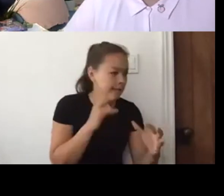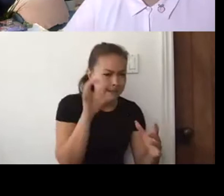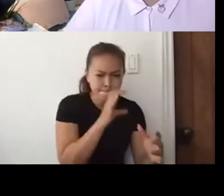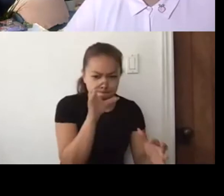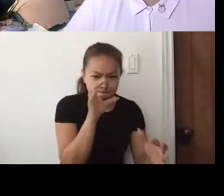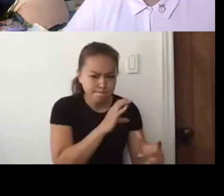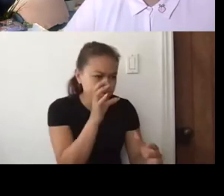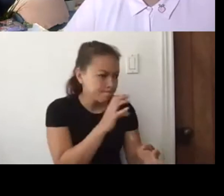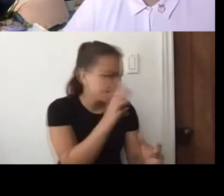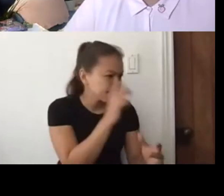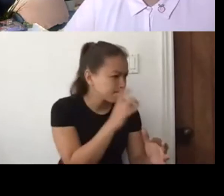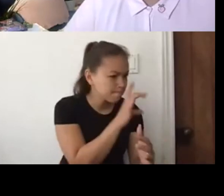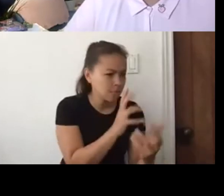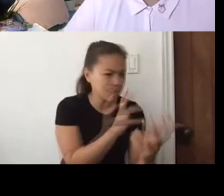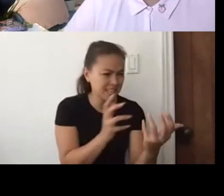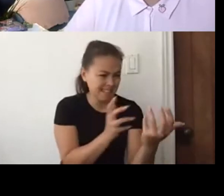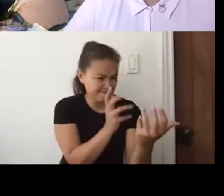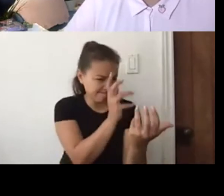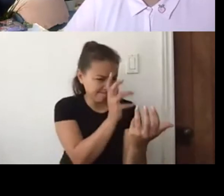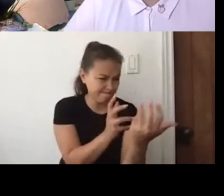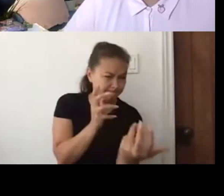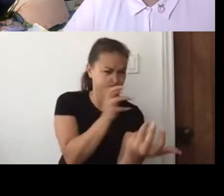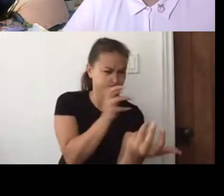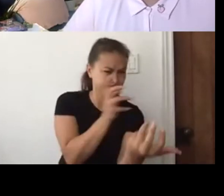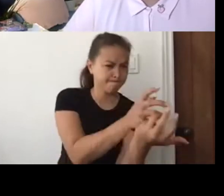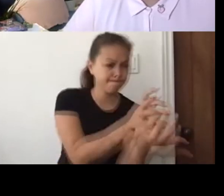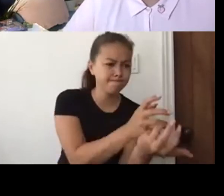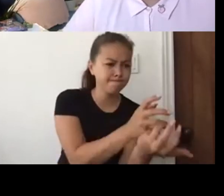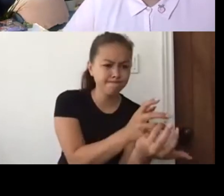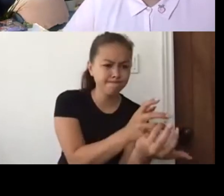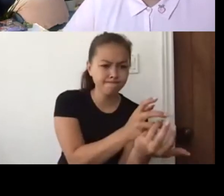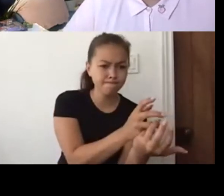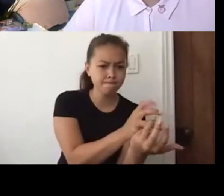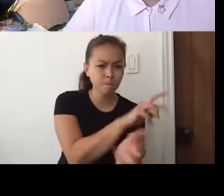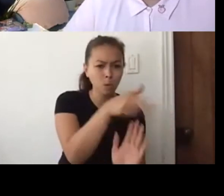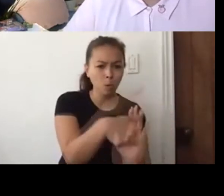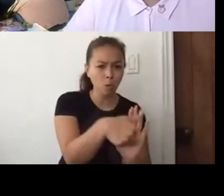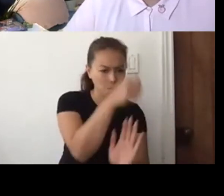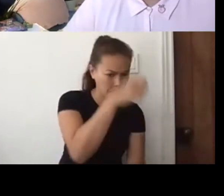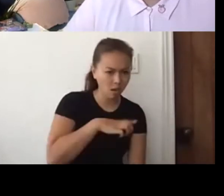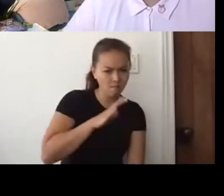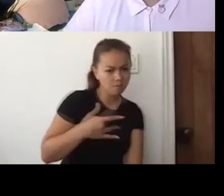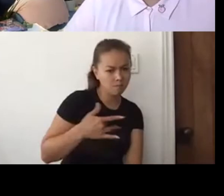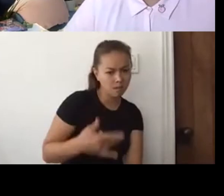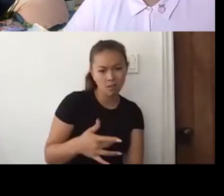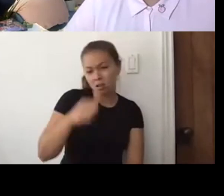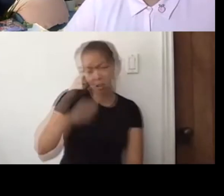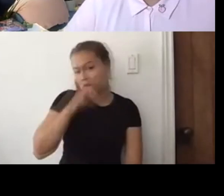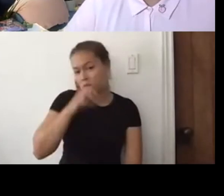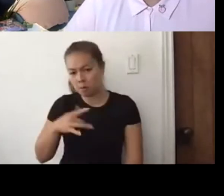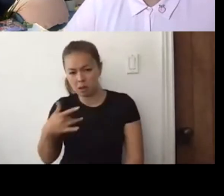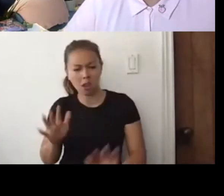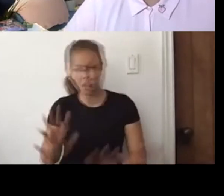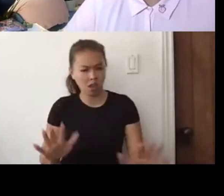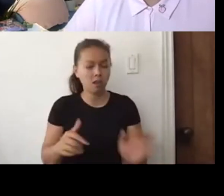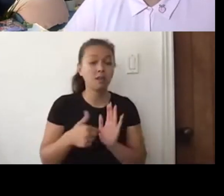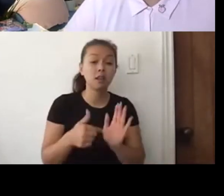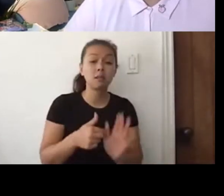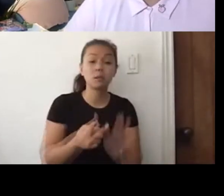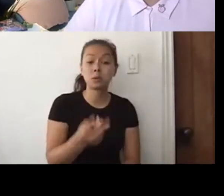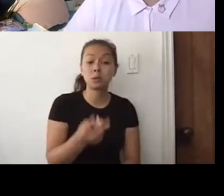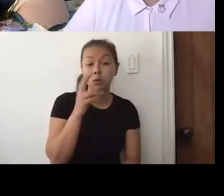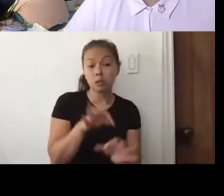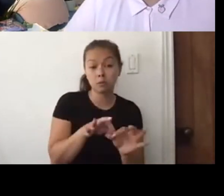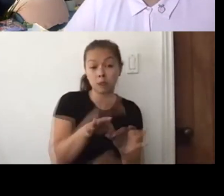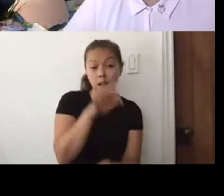a man or a woman or whatever. Roles like, you know, Two-Spirit men who are very masculine,